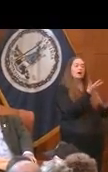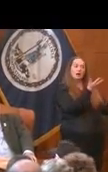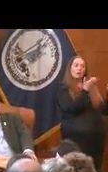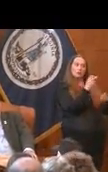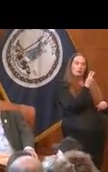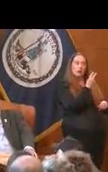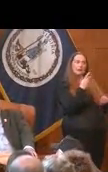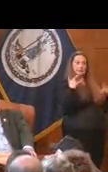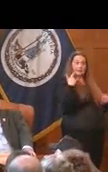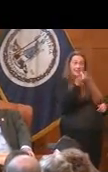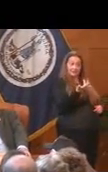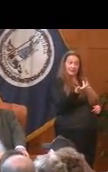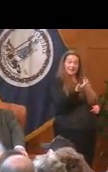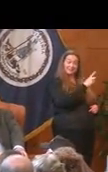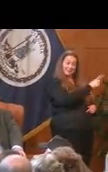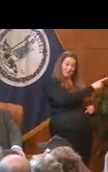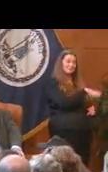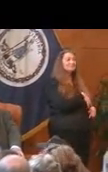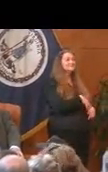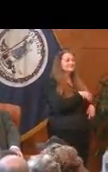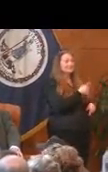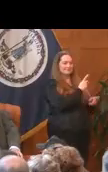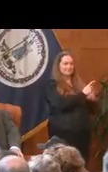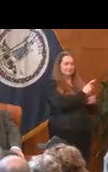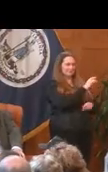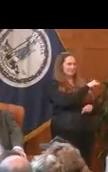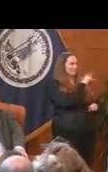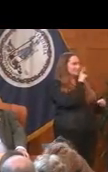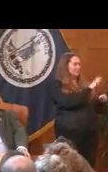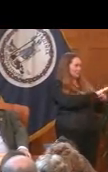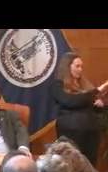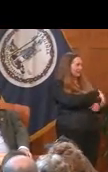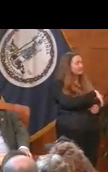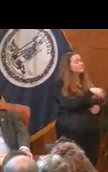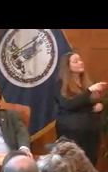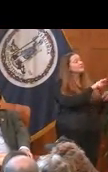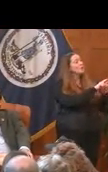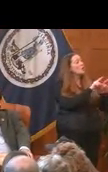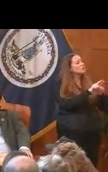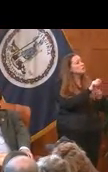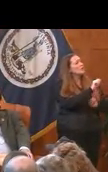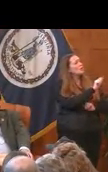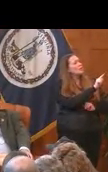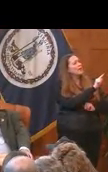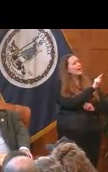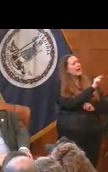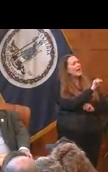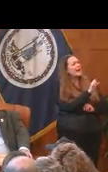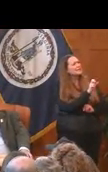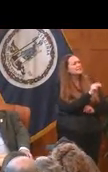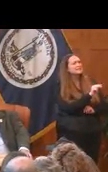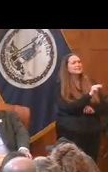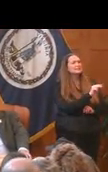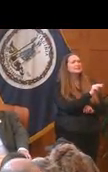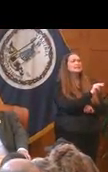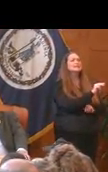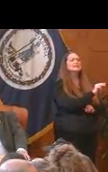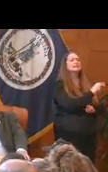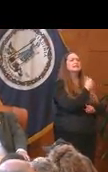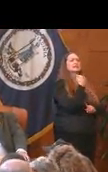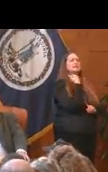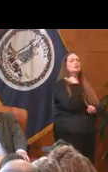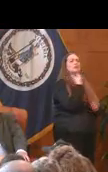setting. I'm going to take your cue. You mentioned healthcare there. Allison Chavez, a Batten School student, are you